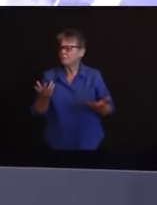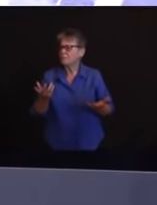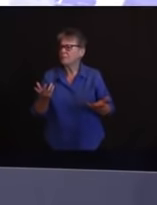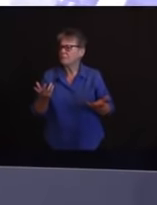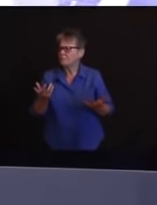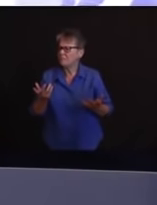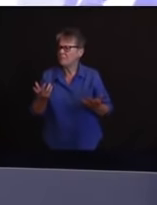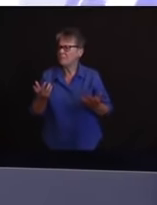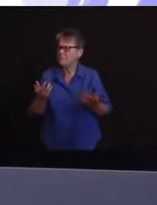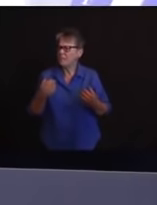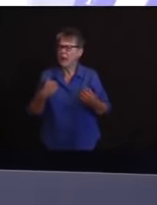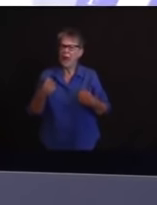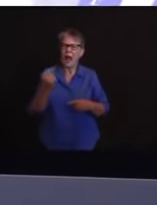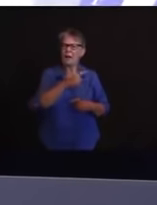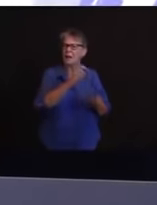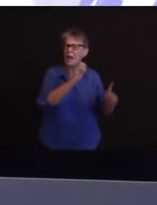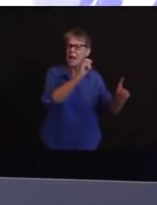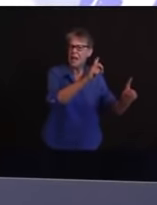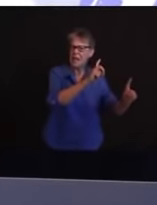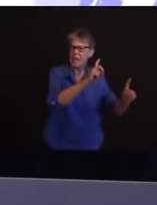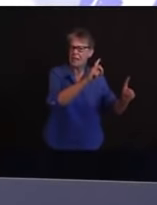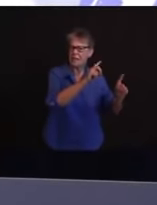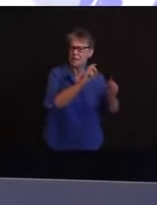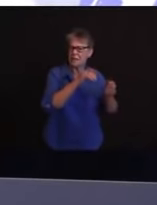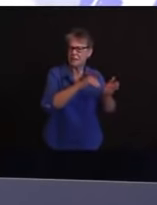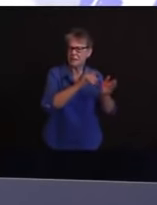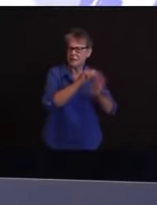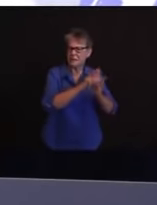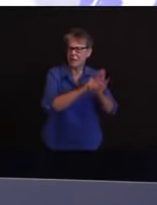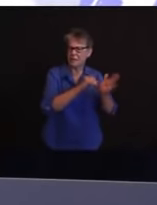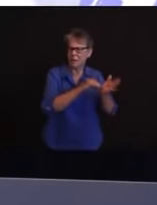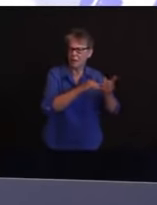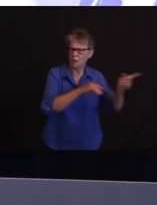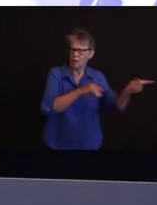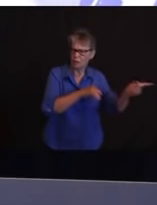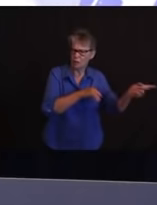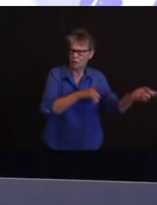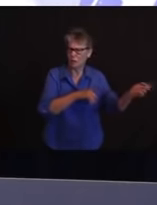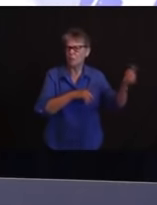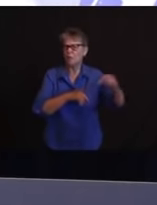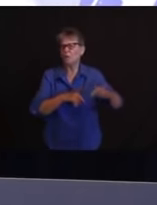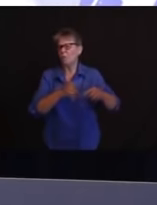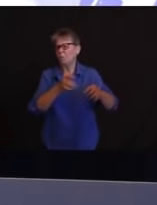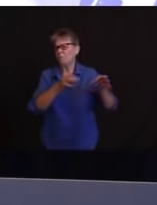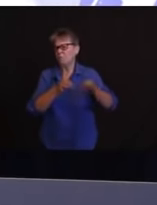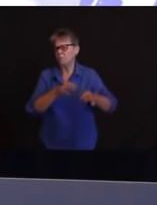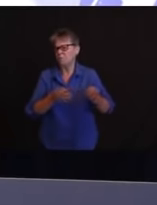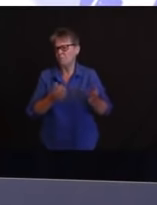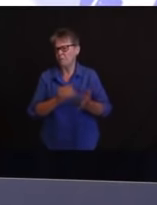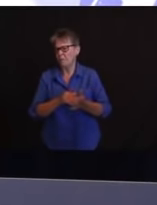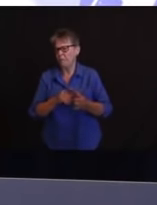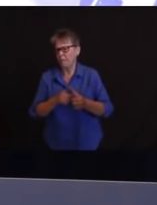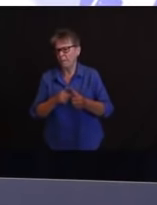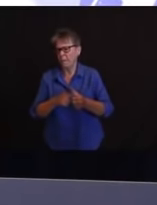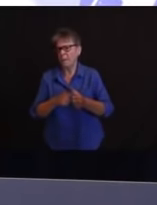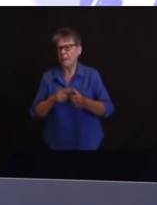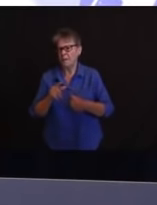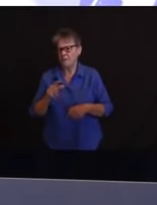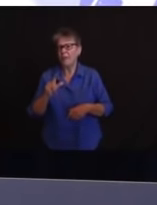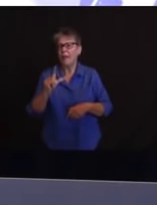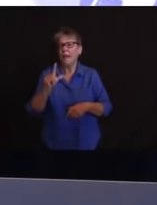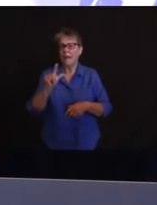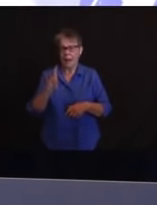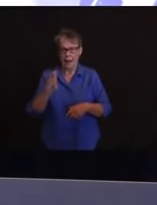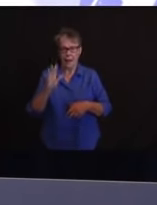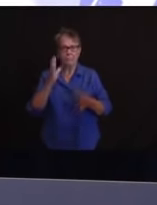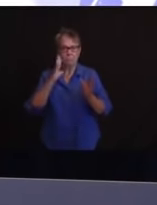and he's explained it a number of times. The death rate that we report are lab-confirmed cases that have matched with